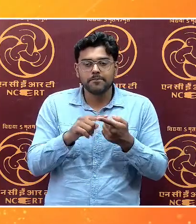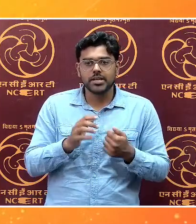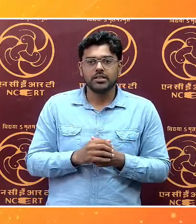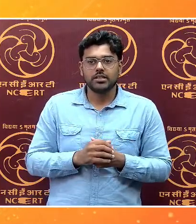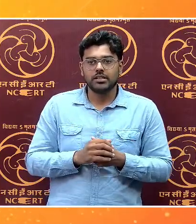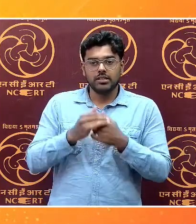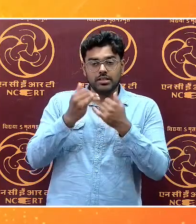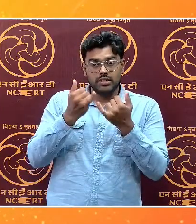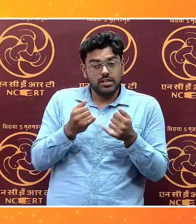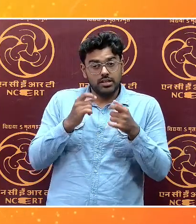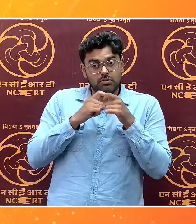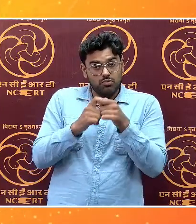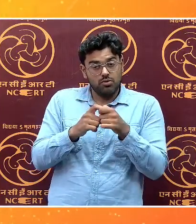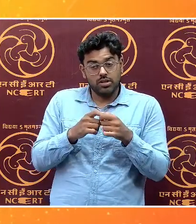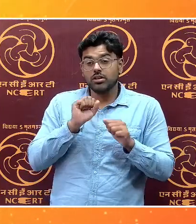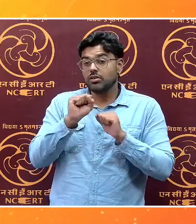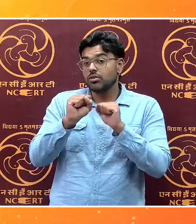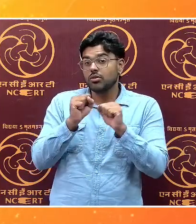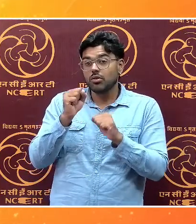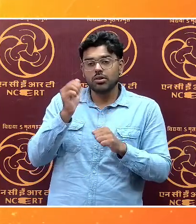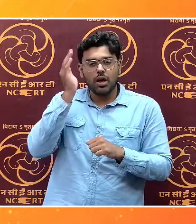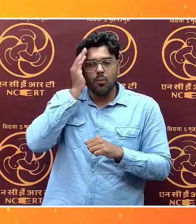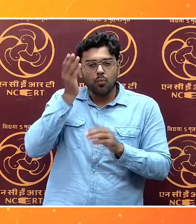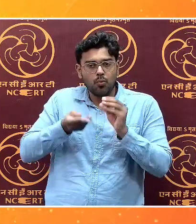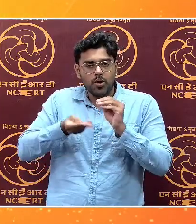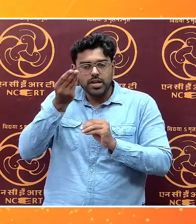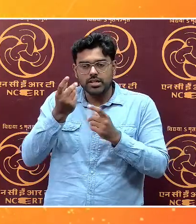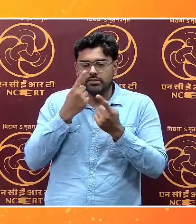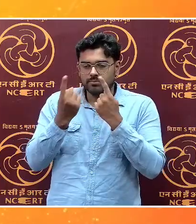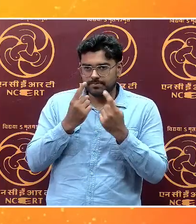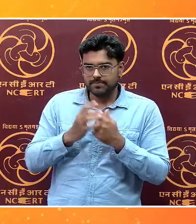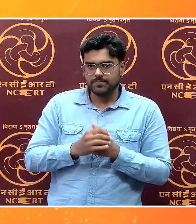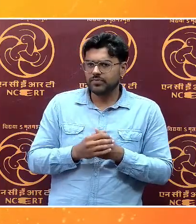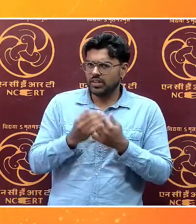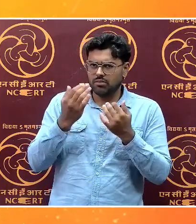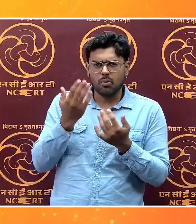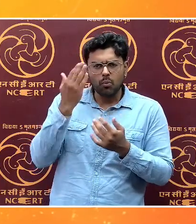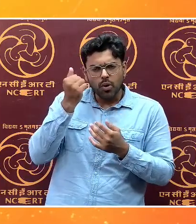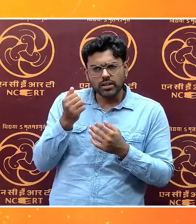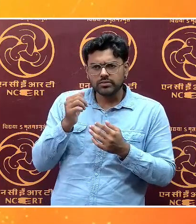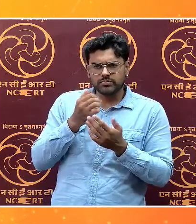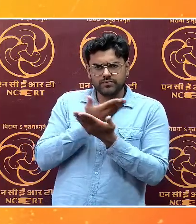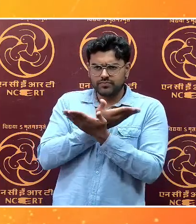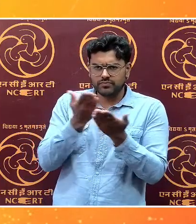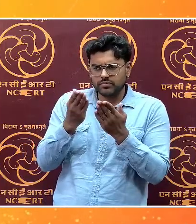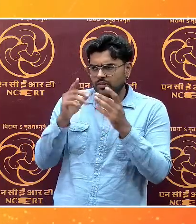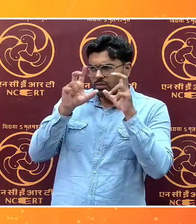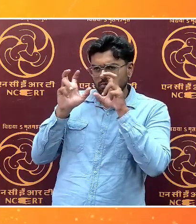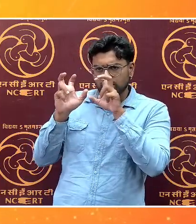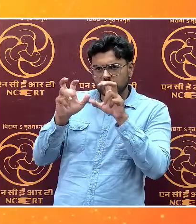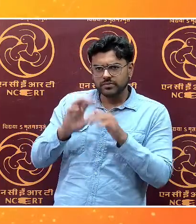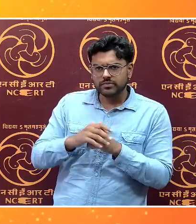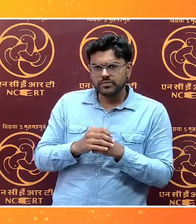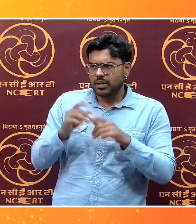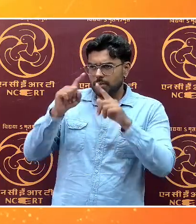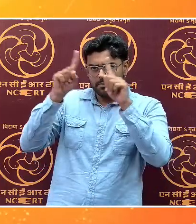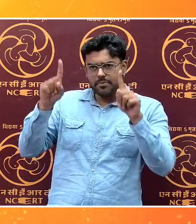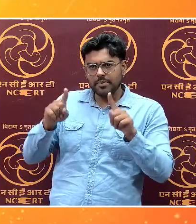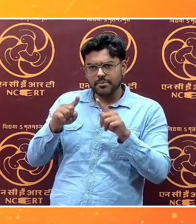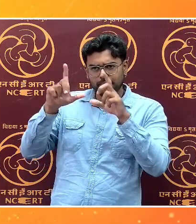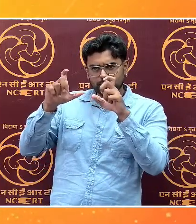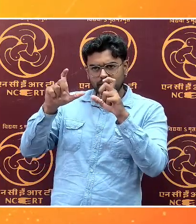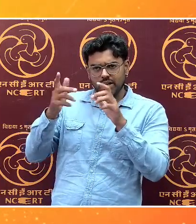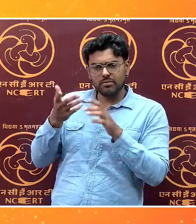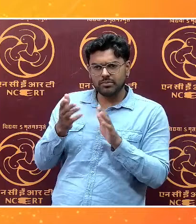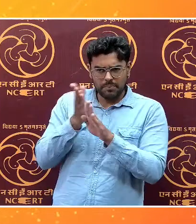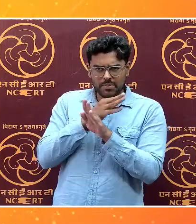this is a question designed to test your awareness, because you have observed all this thing on the picture which